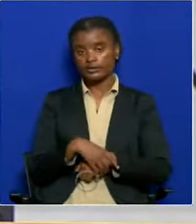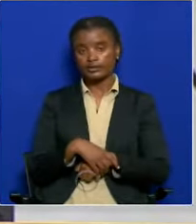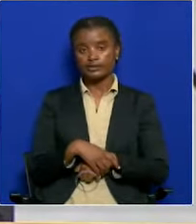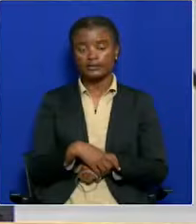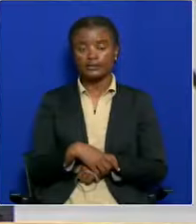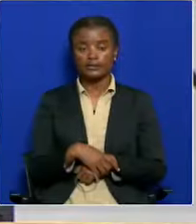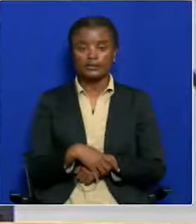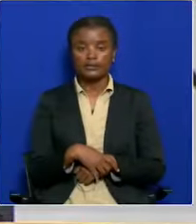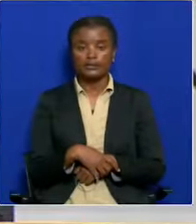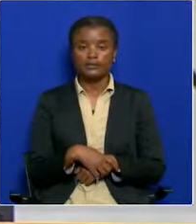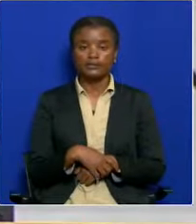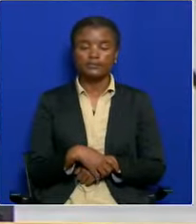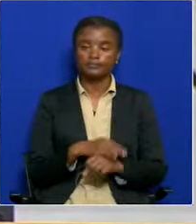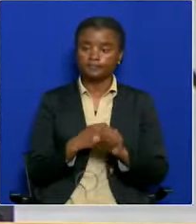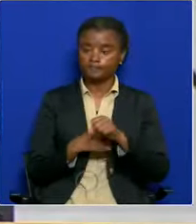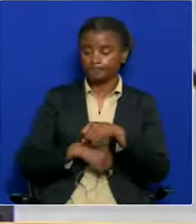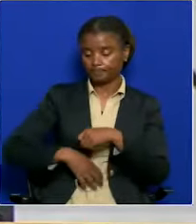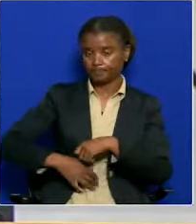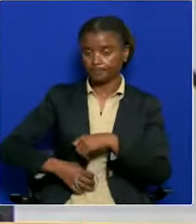Yes.